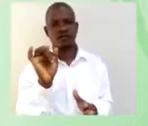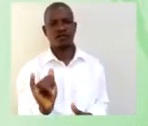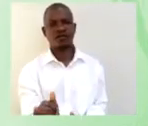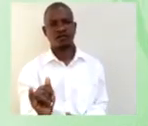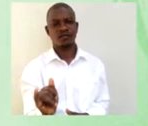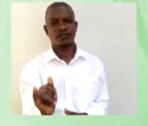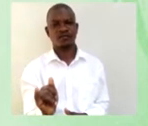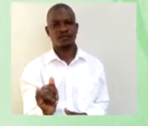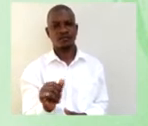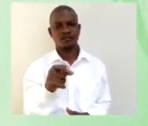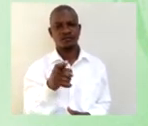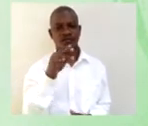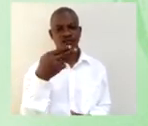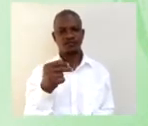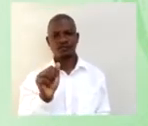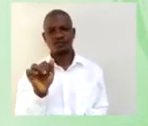KEY.